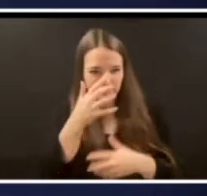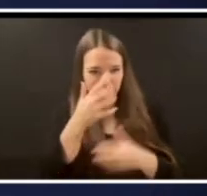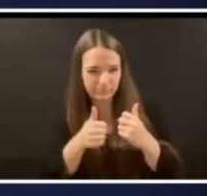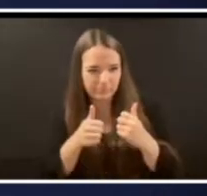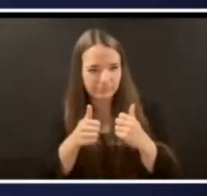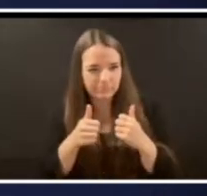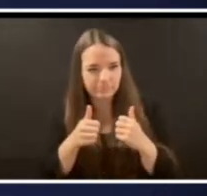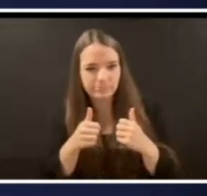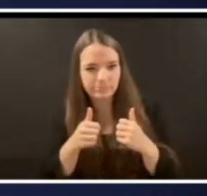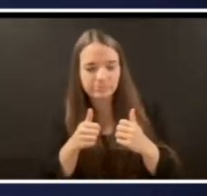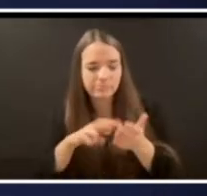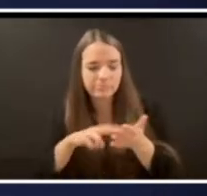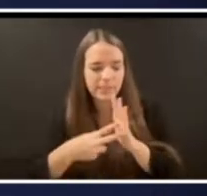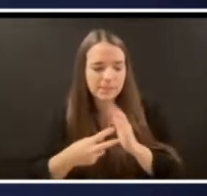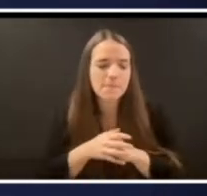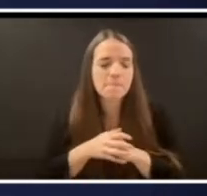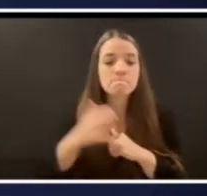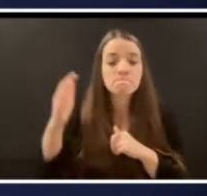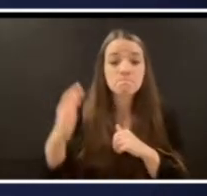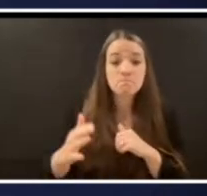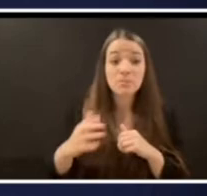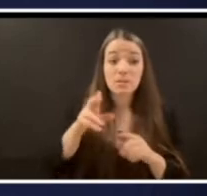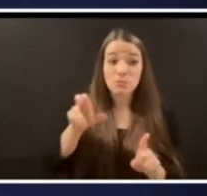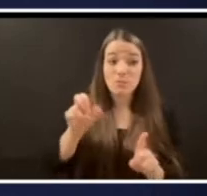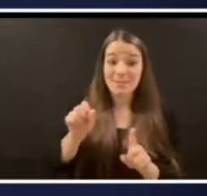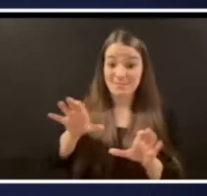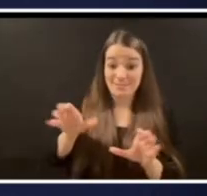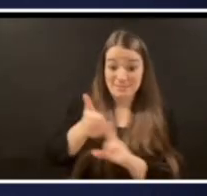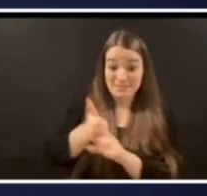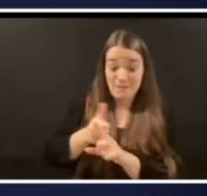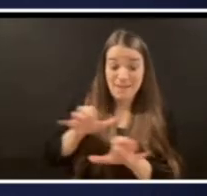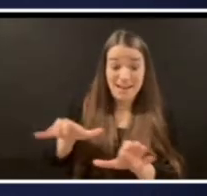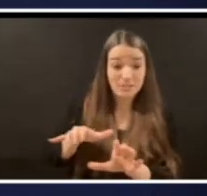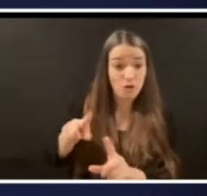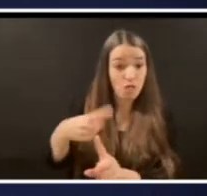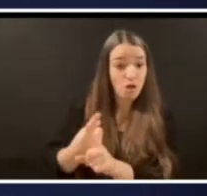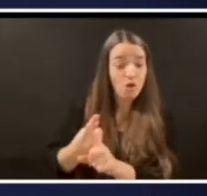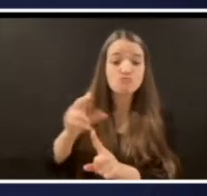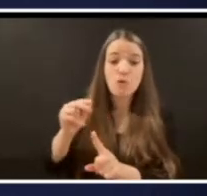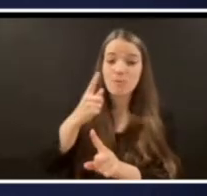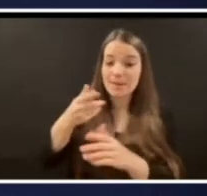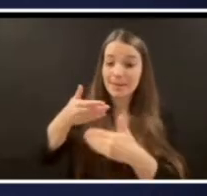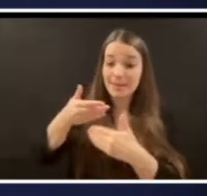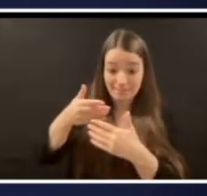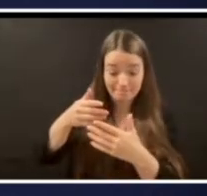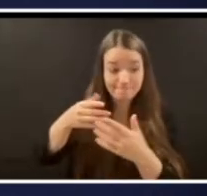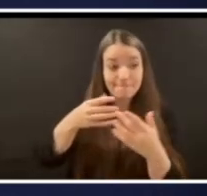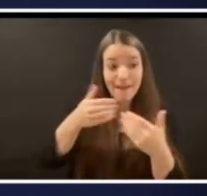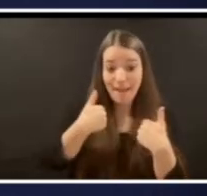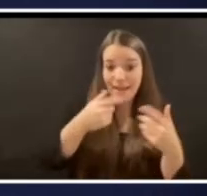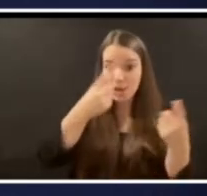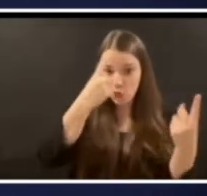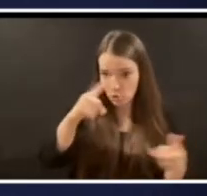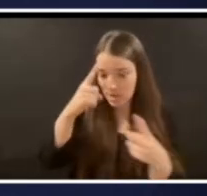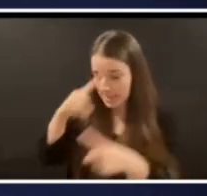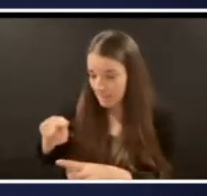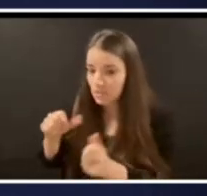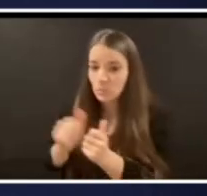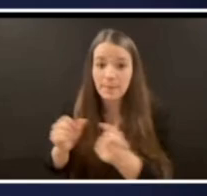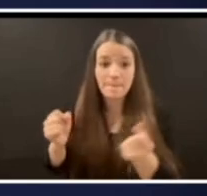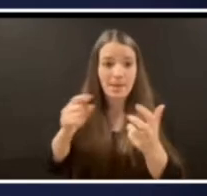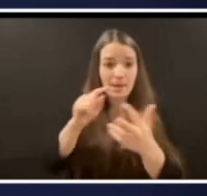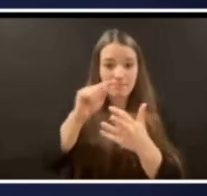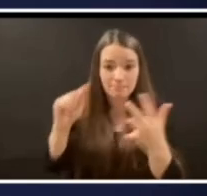to defraud the United States acting alone. He entered into agreements, formal and informal, with several other individuals